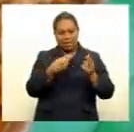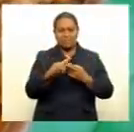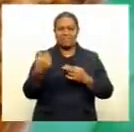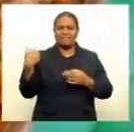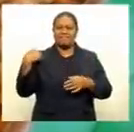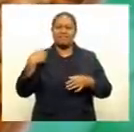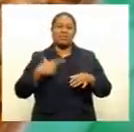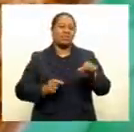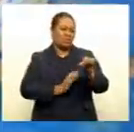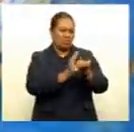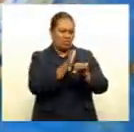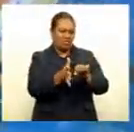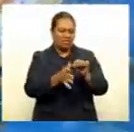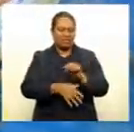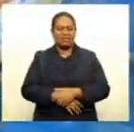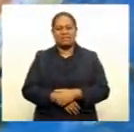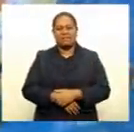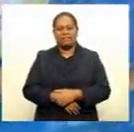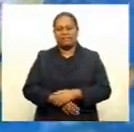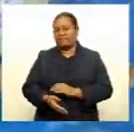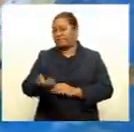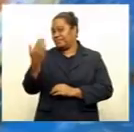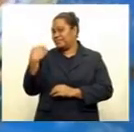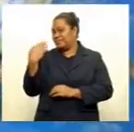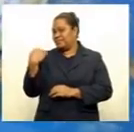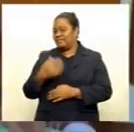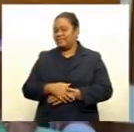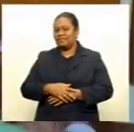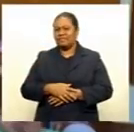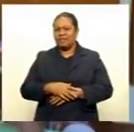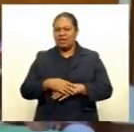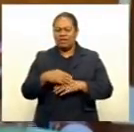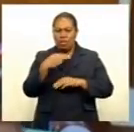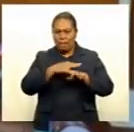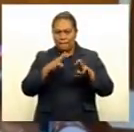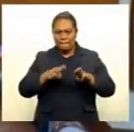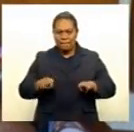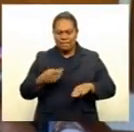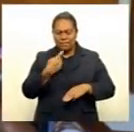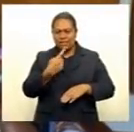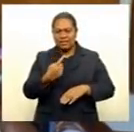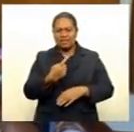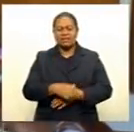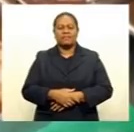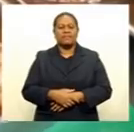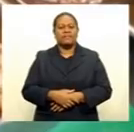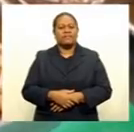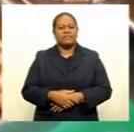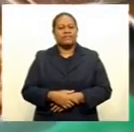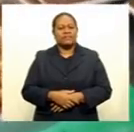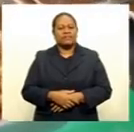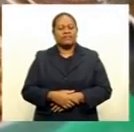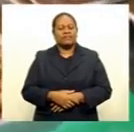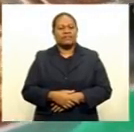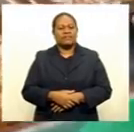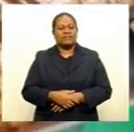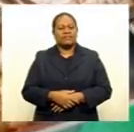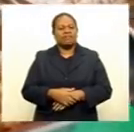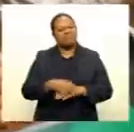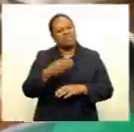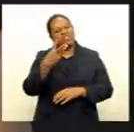by the pandemic. In the last couple of weeks for meals, I think we've given probably close